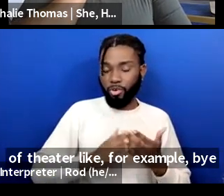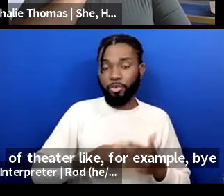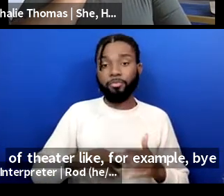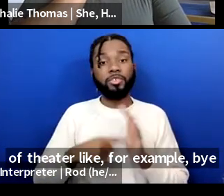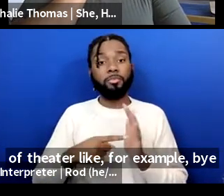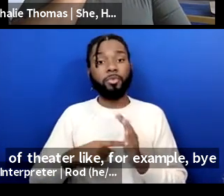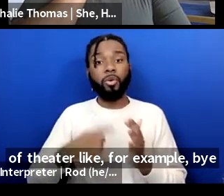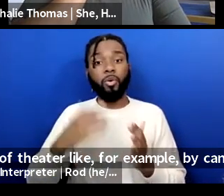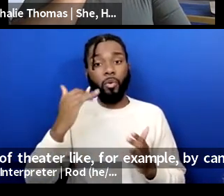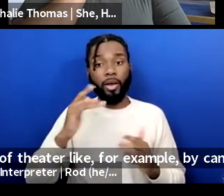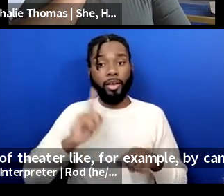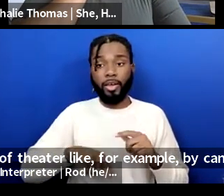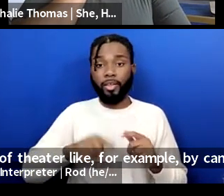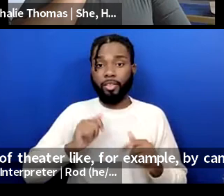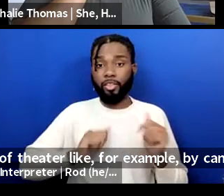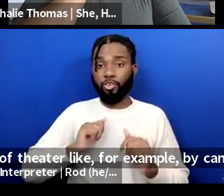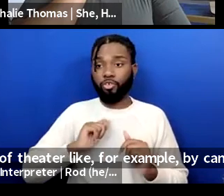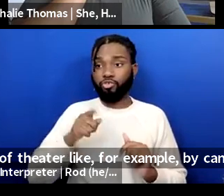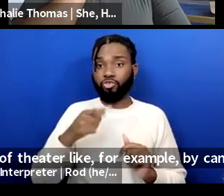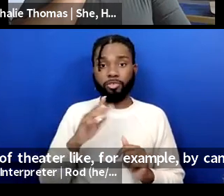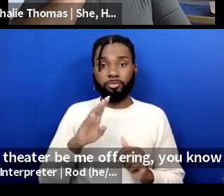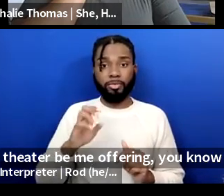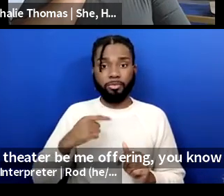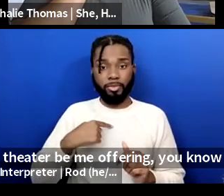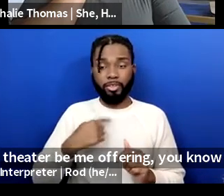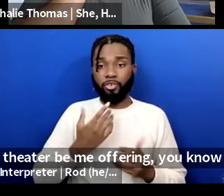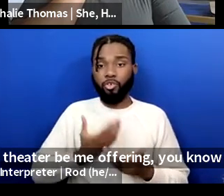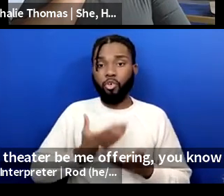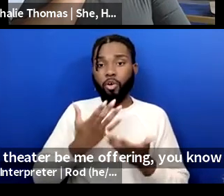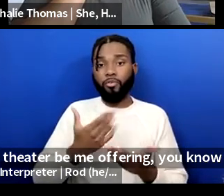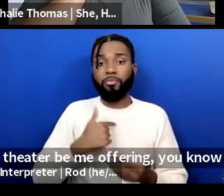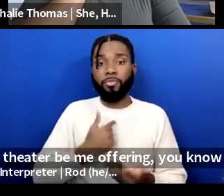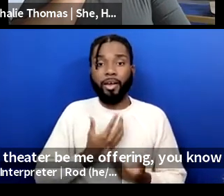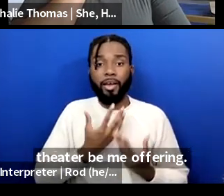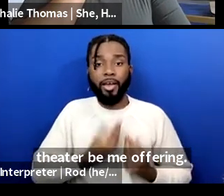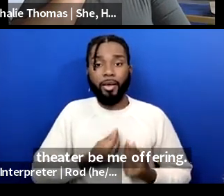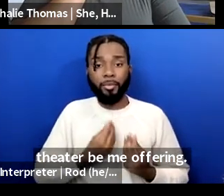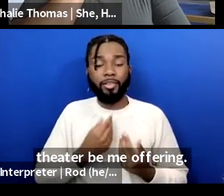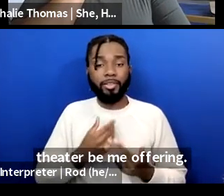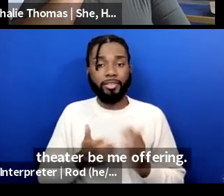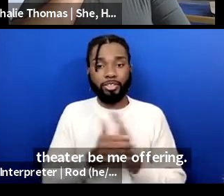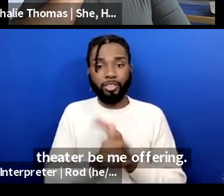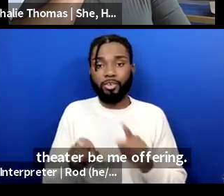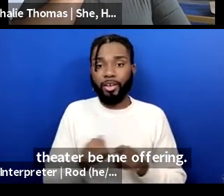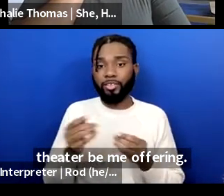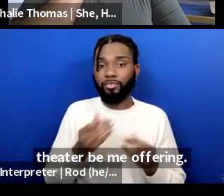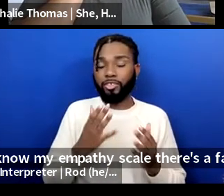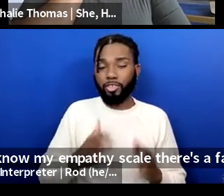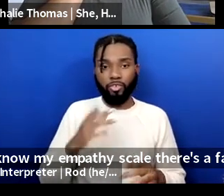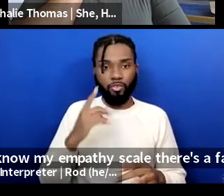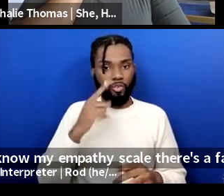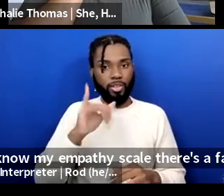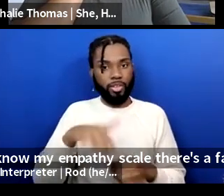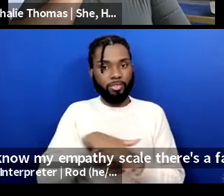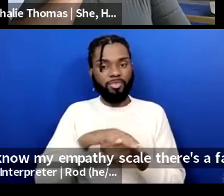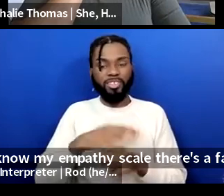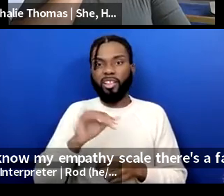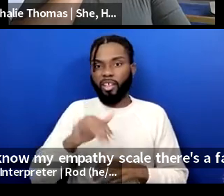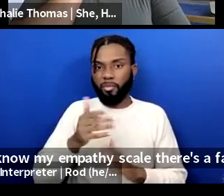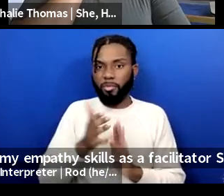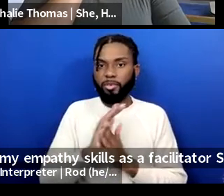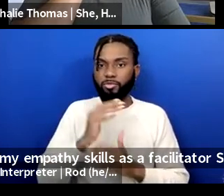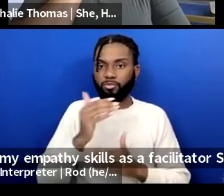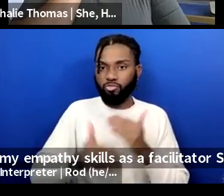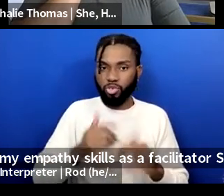me offering, my empathy skills as a facilitator, Sam, to hold space, and that becomes a process where you